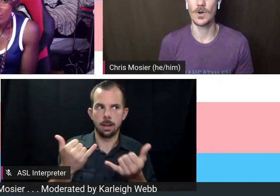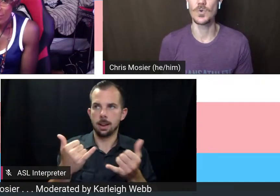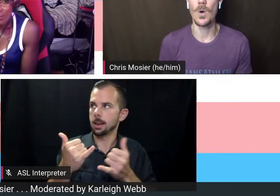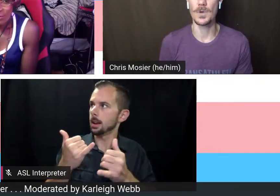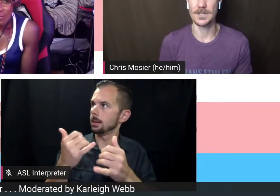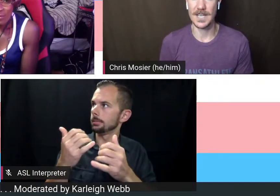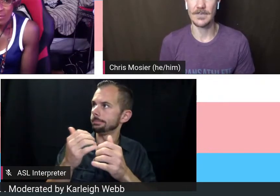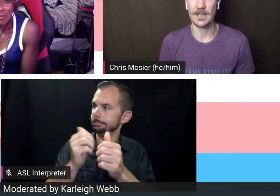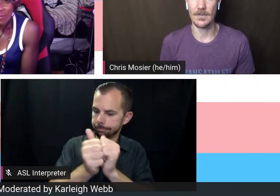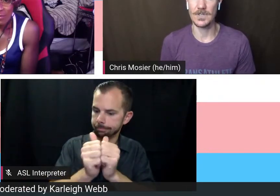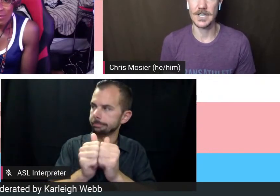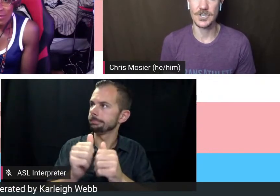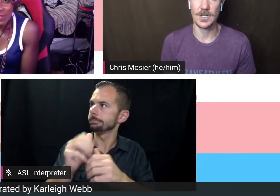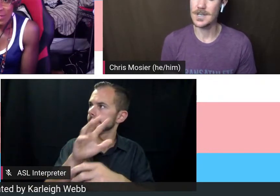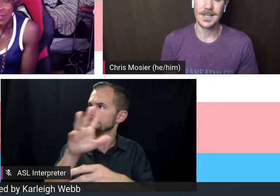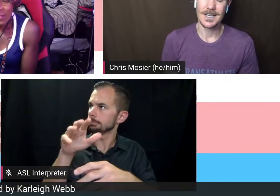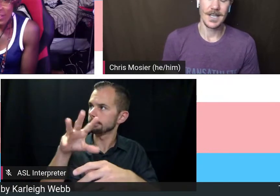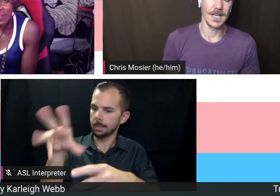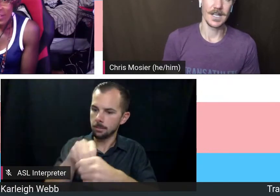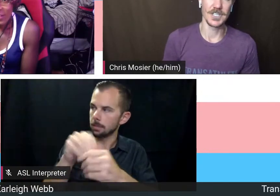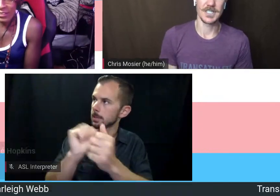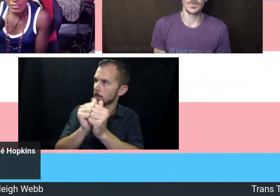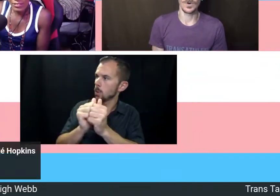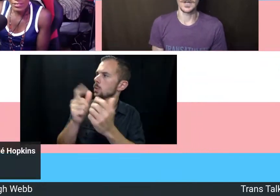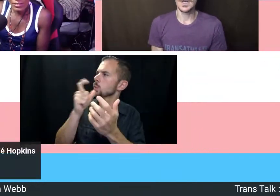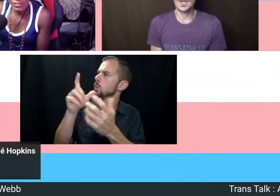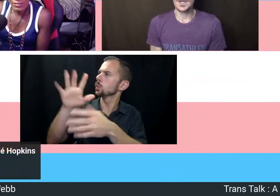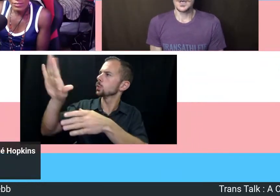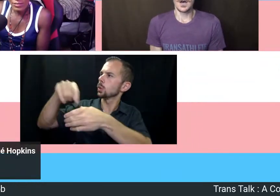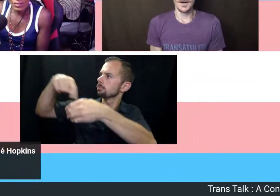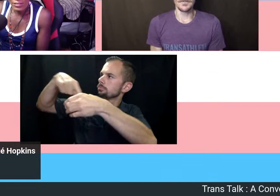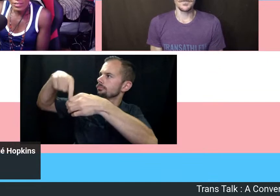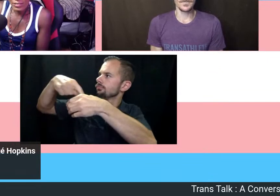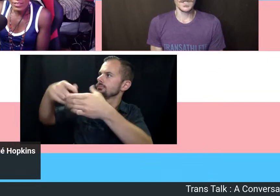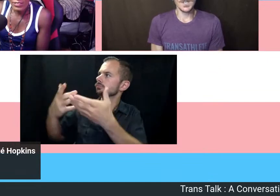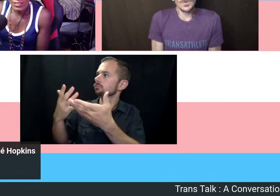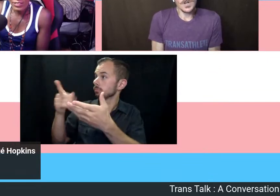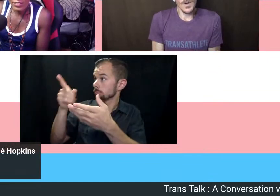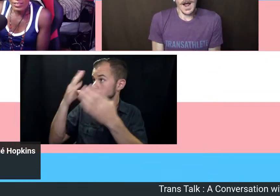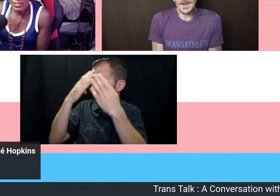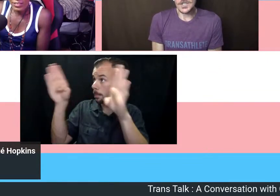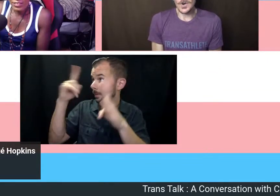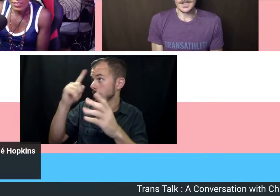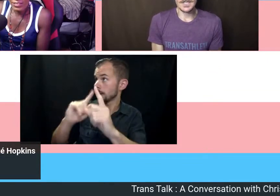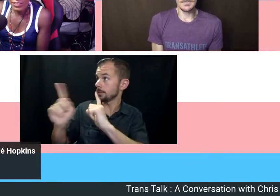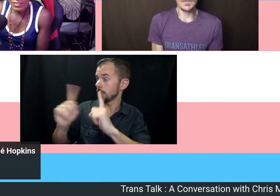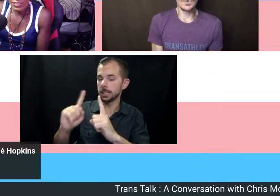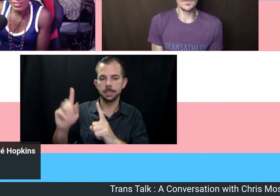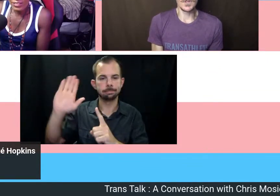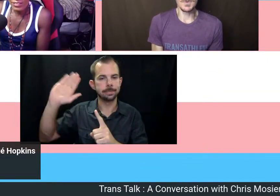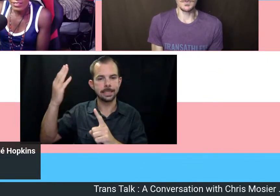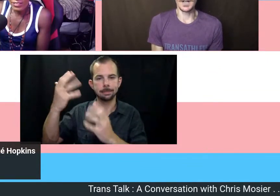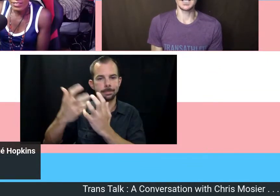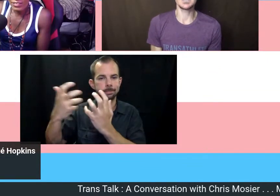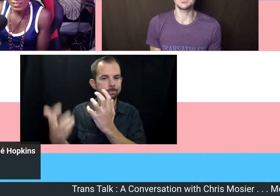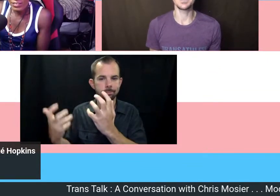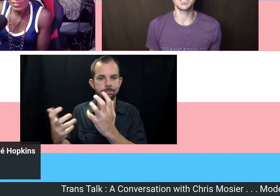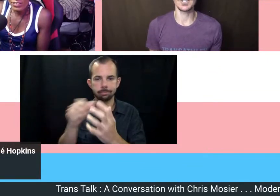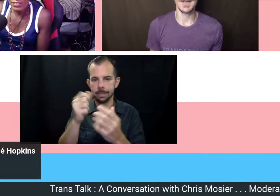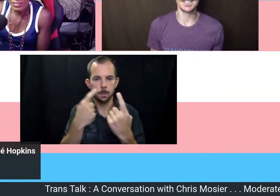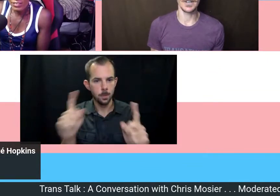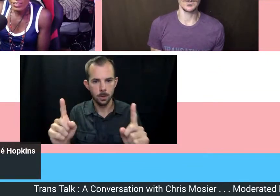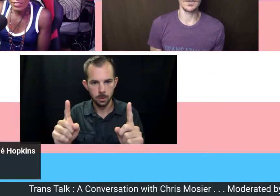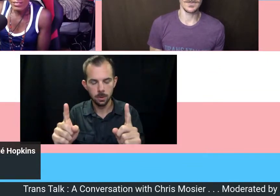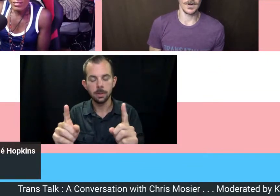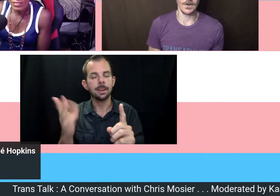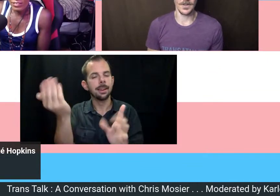talking to? Are you open to having a conversation? It just didn't work. So, I'm not trying to move those people. And I guess this